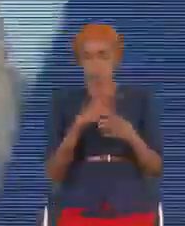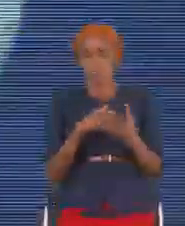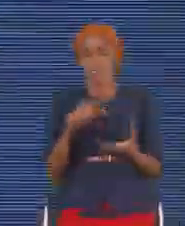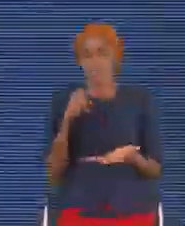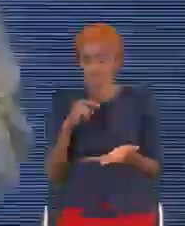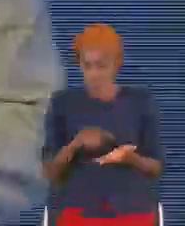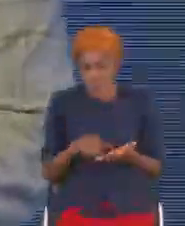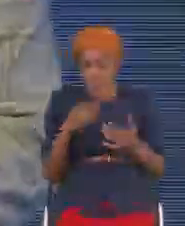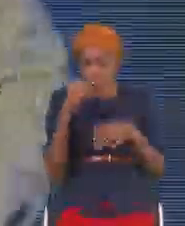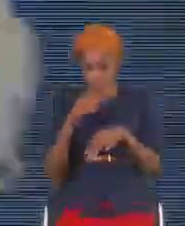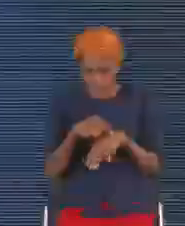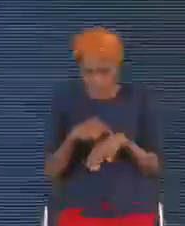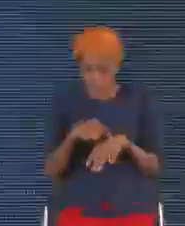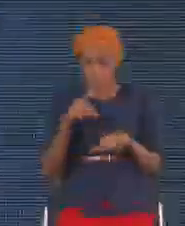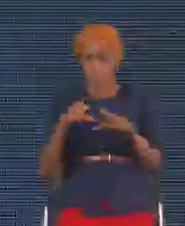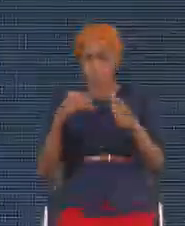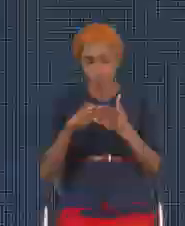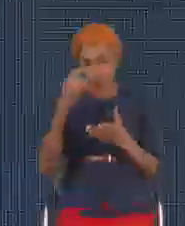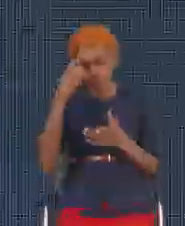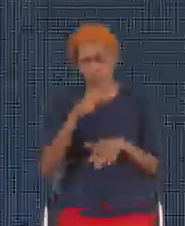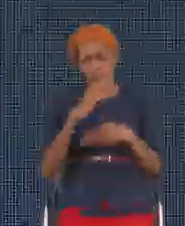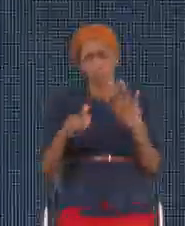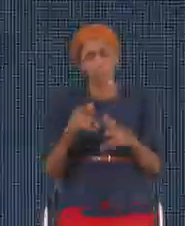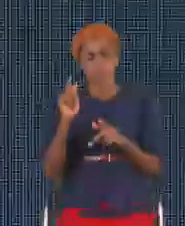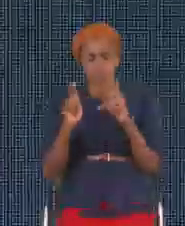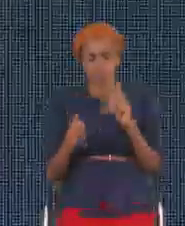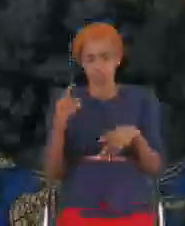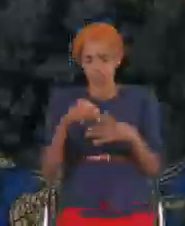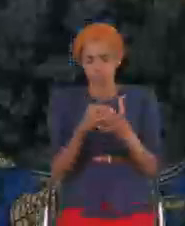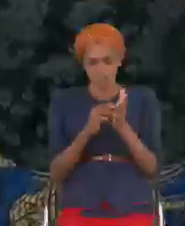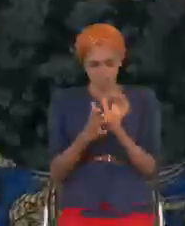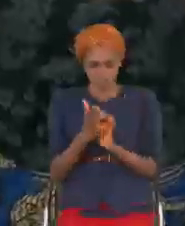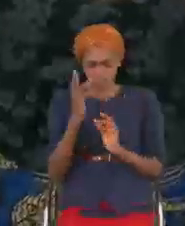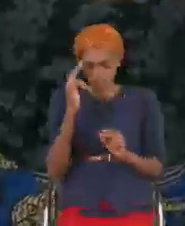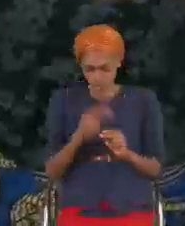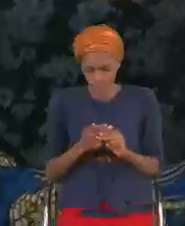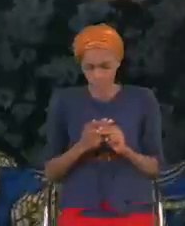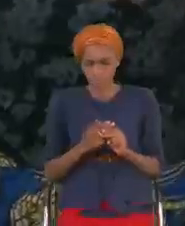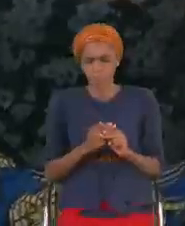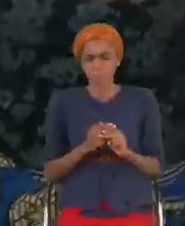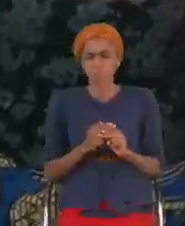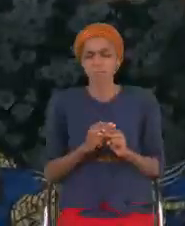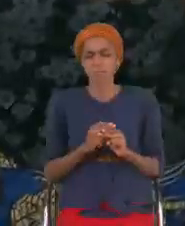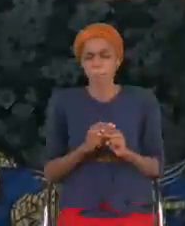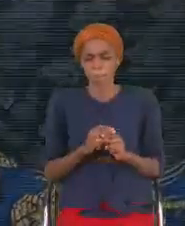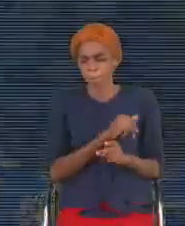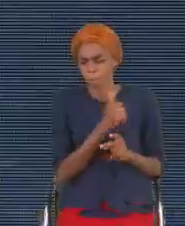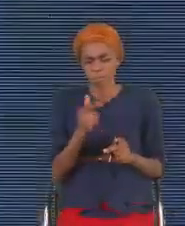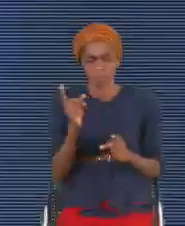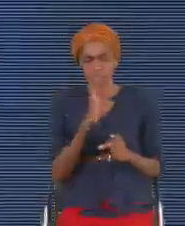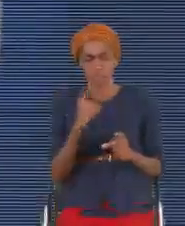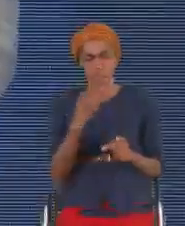this moment, do it for your people in Jesus' name. Anywhere